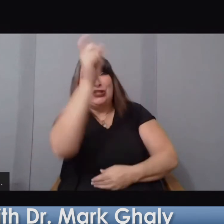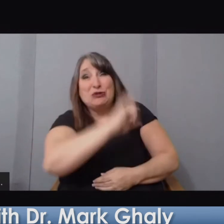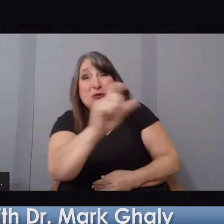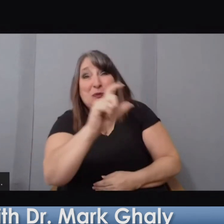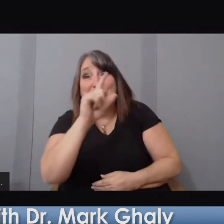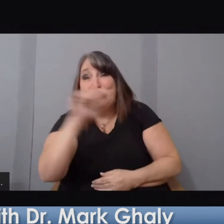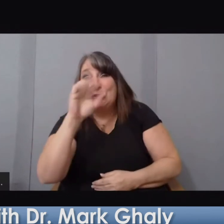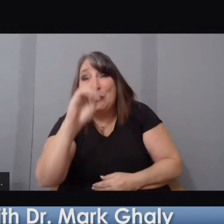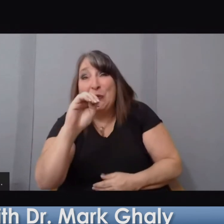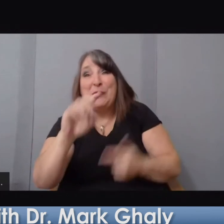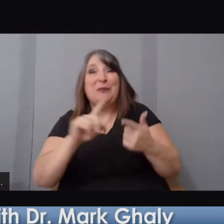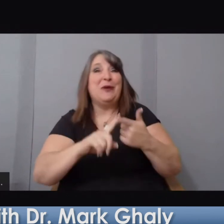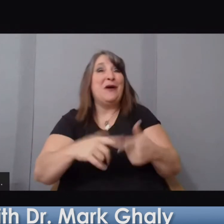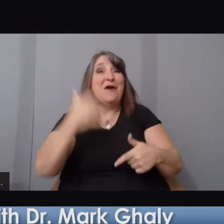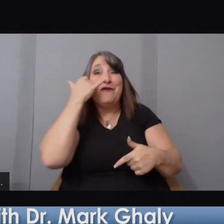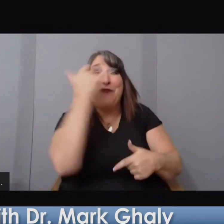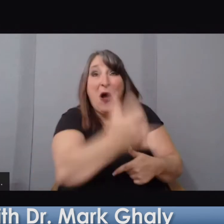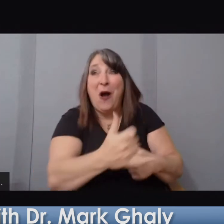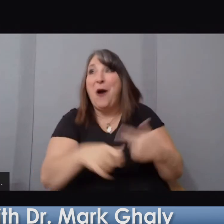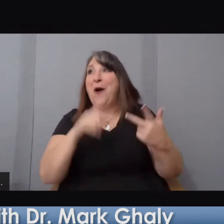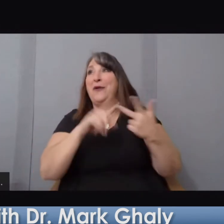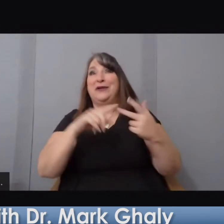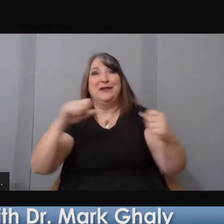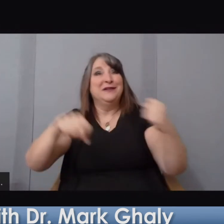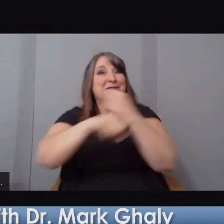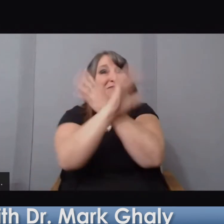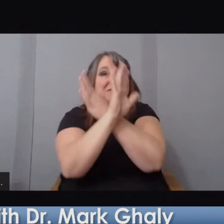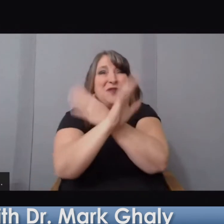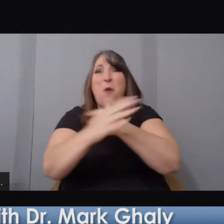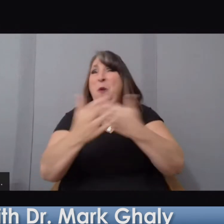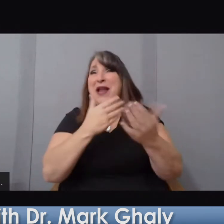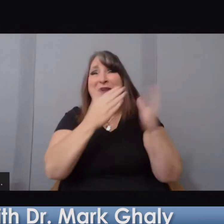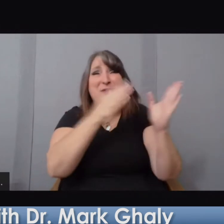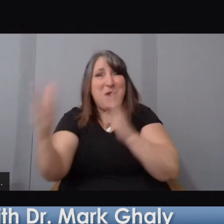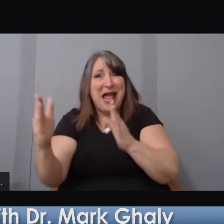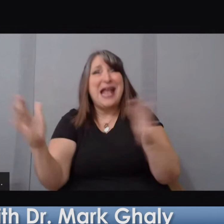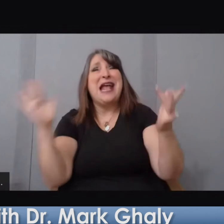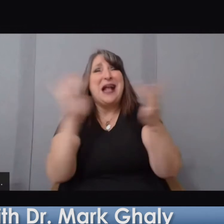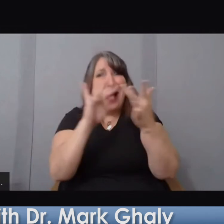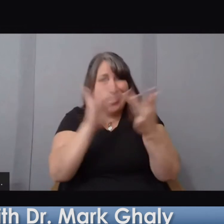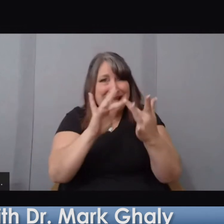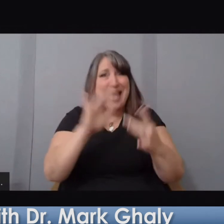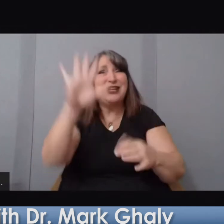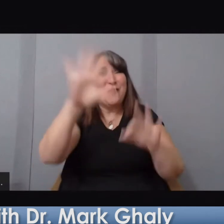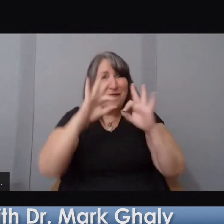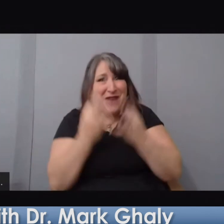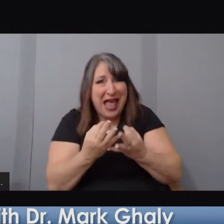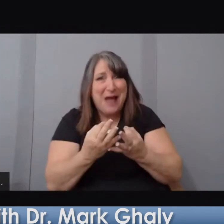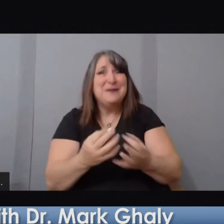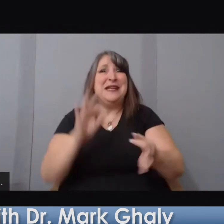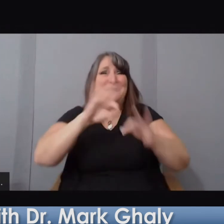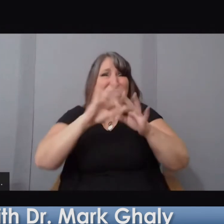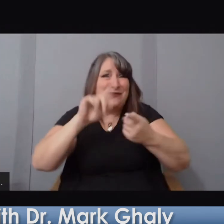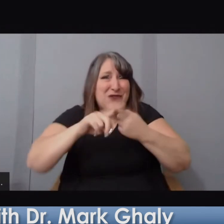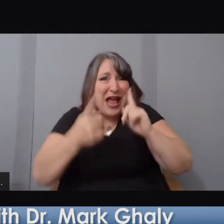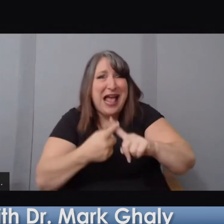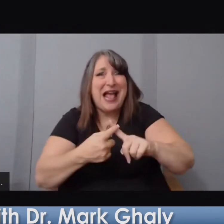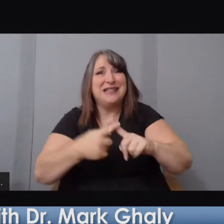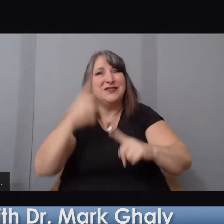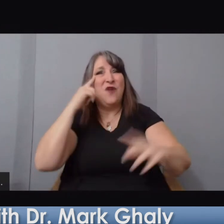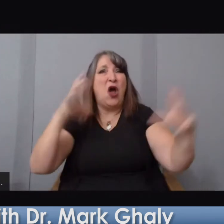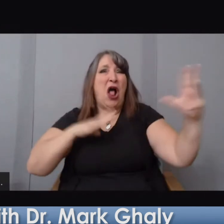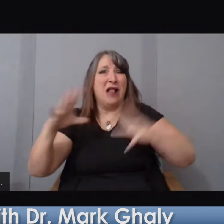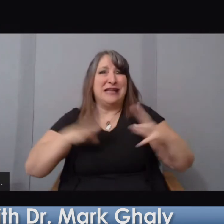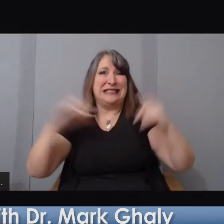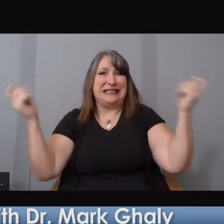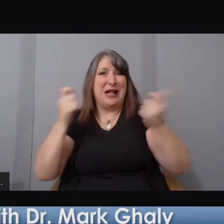by whatever mode they can imagine, but really choosing to make that decision today rather